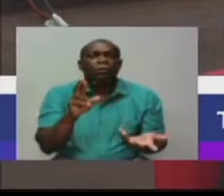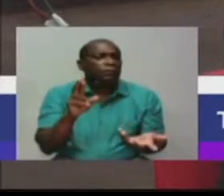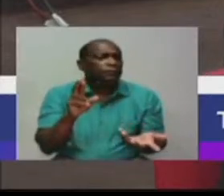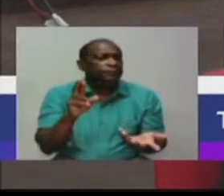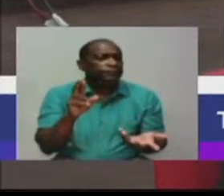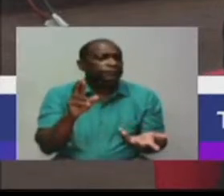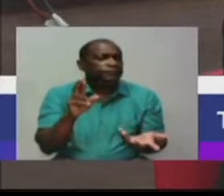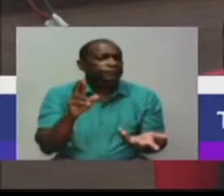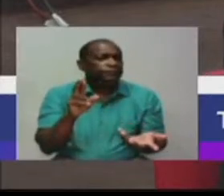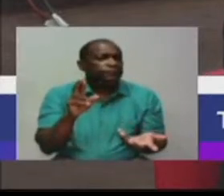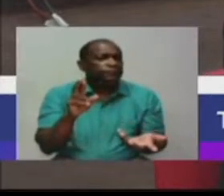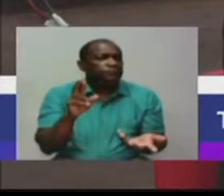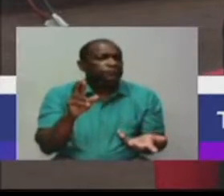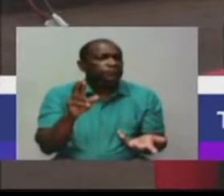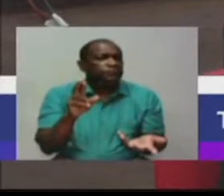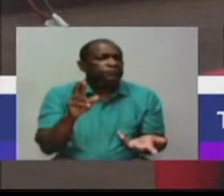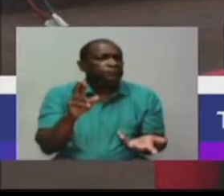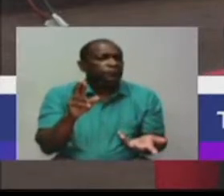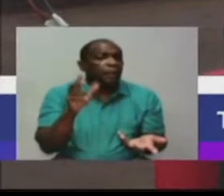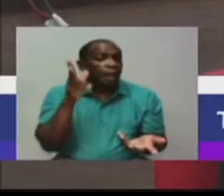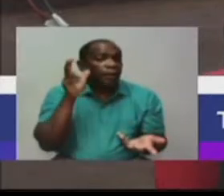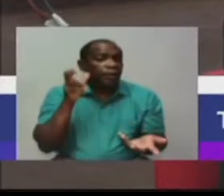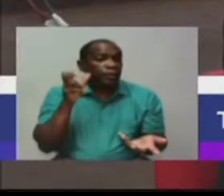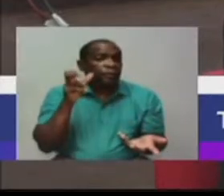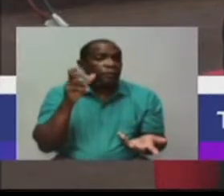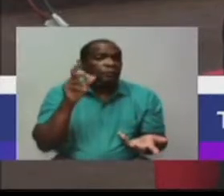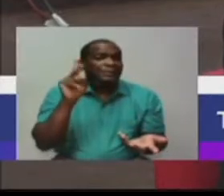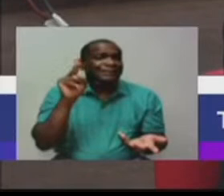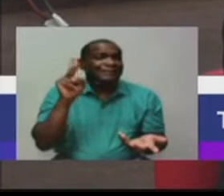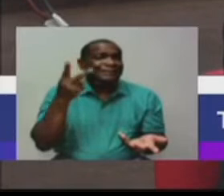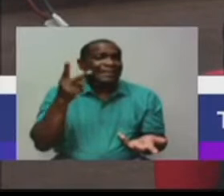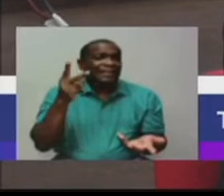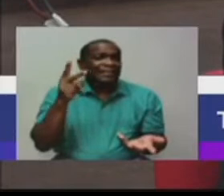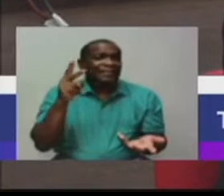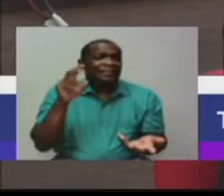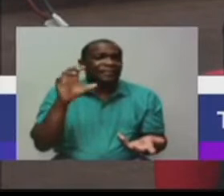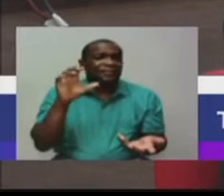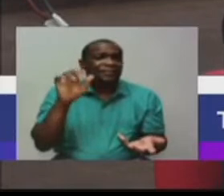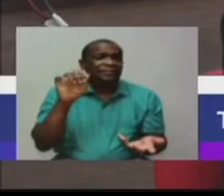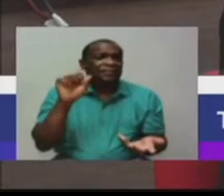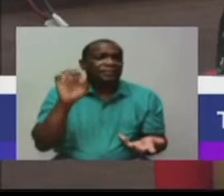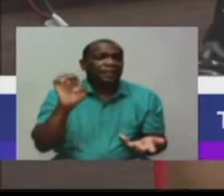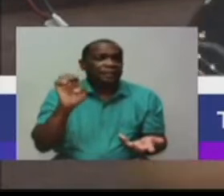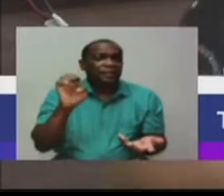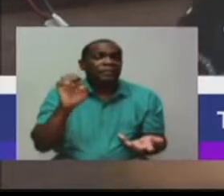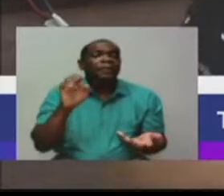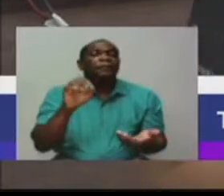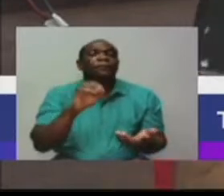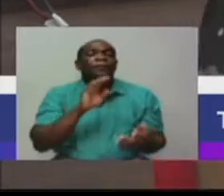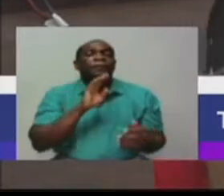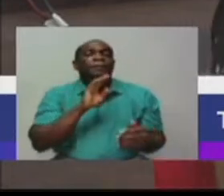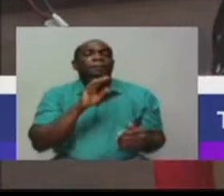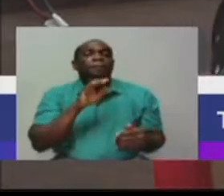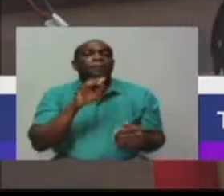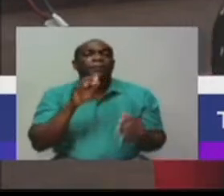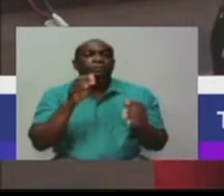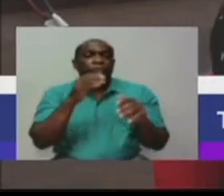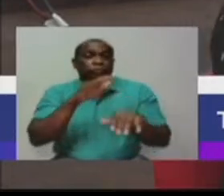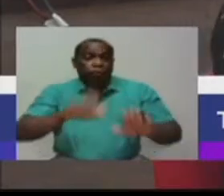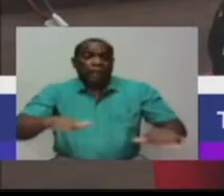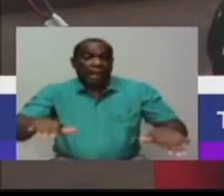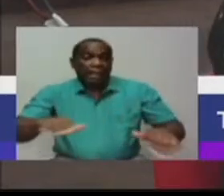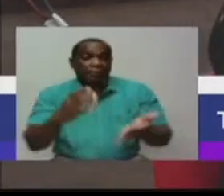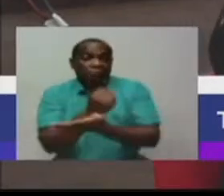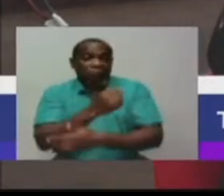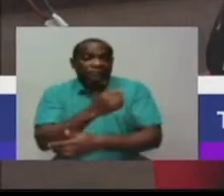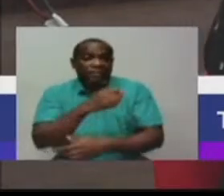report that there was a second case of reaction to Pfizer in a child. So I don't know if that was true, but I would